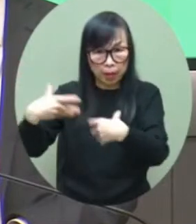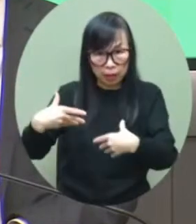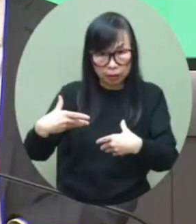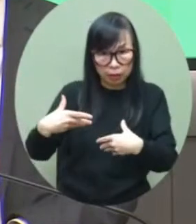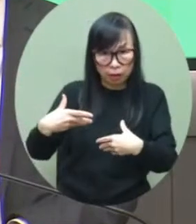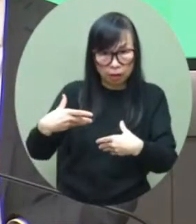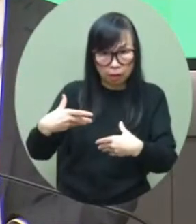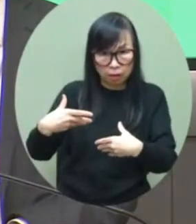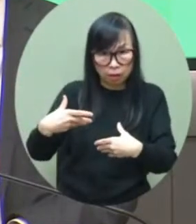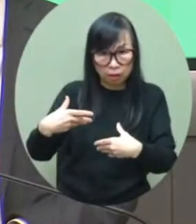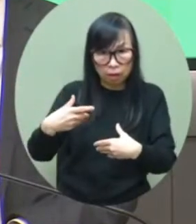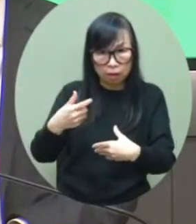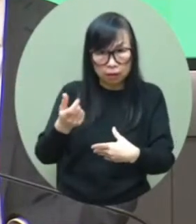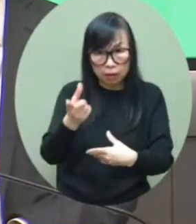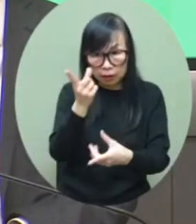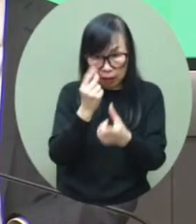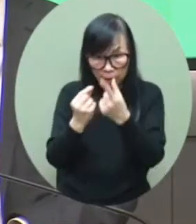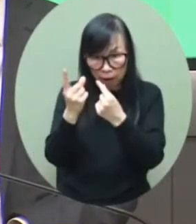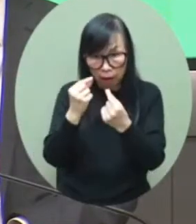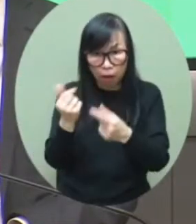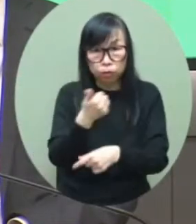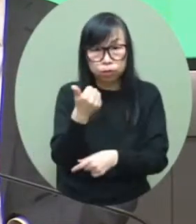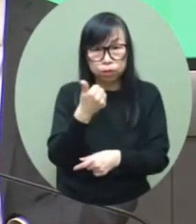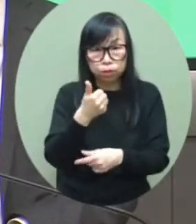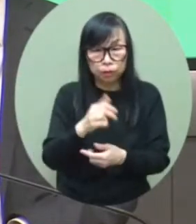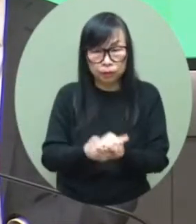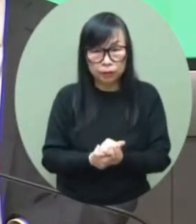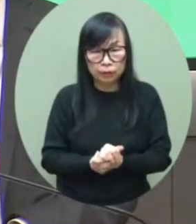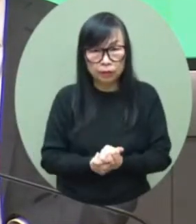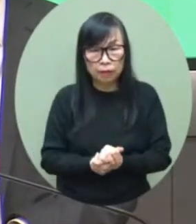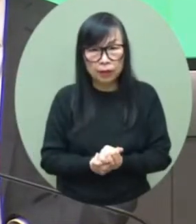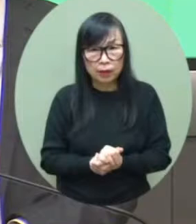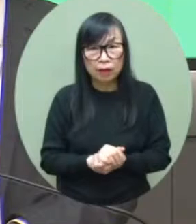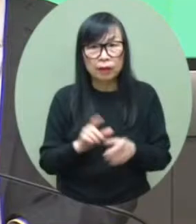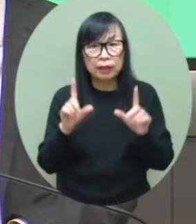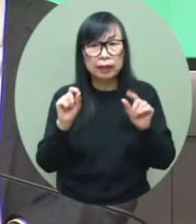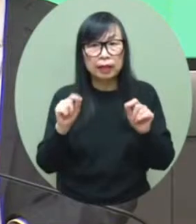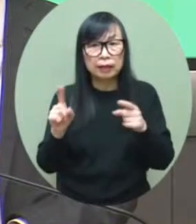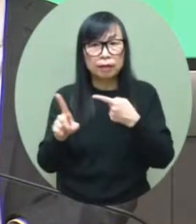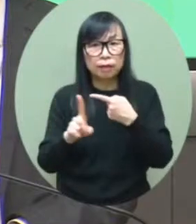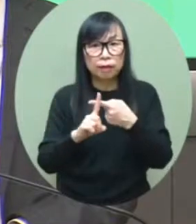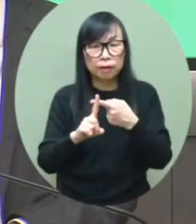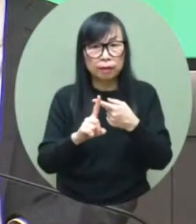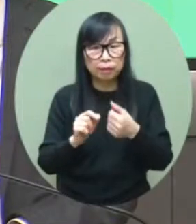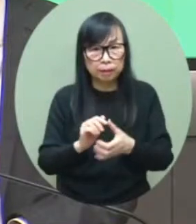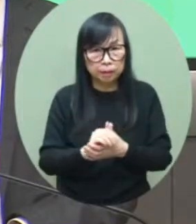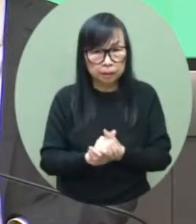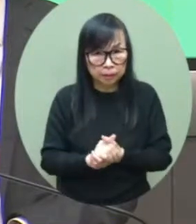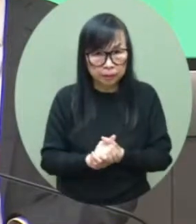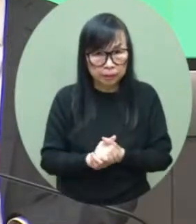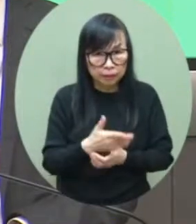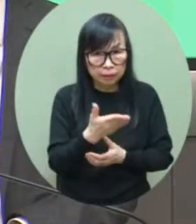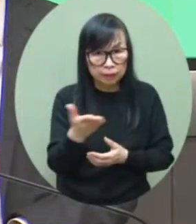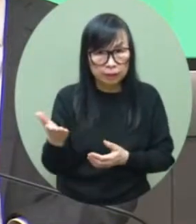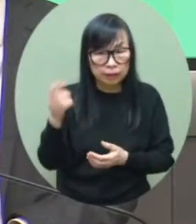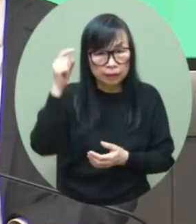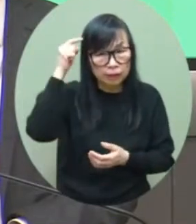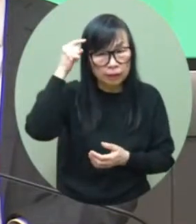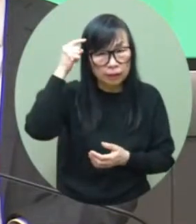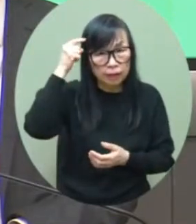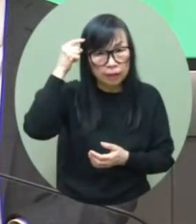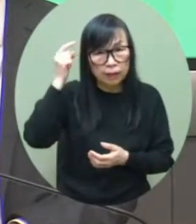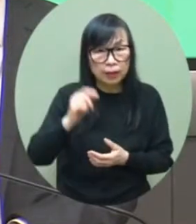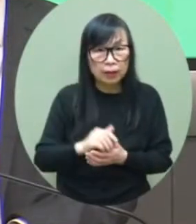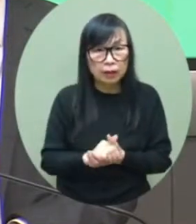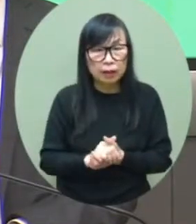world in that respect. We've actually seen good experience to learn from overseas. Here we're talking about